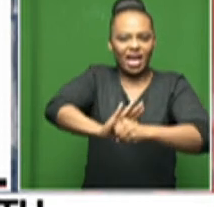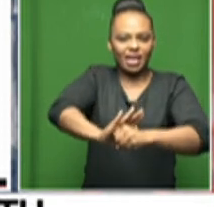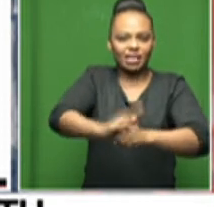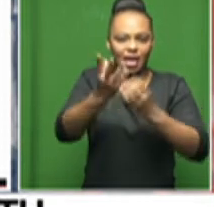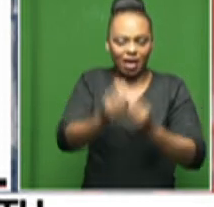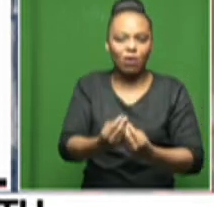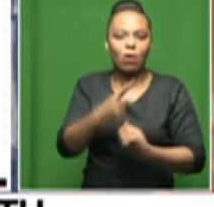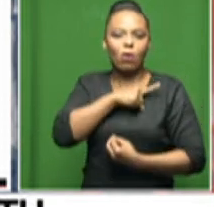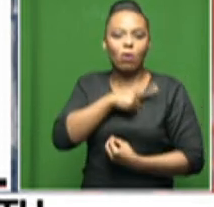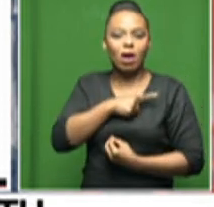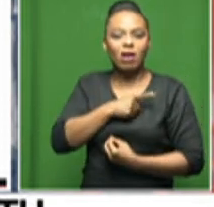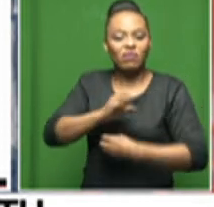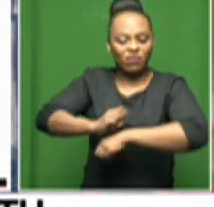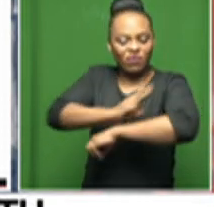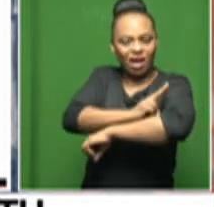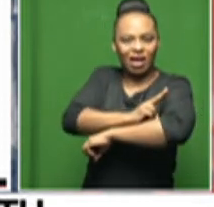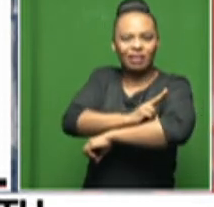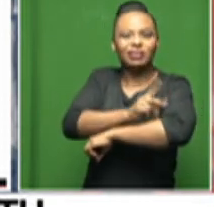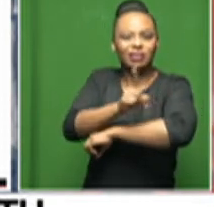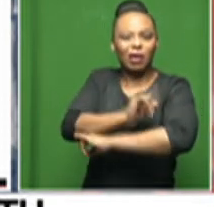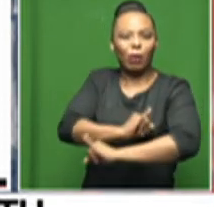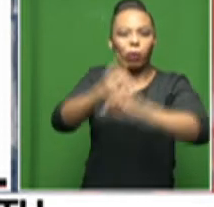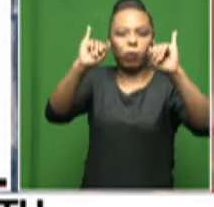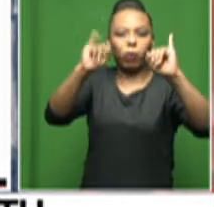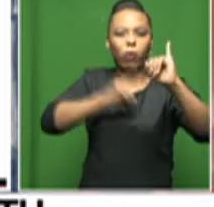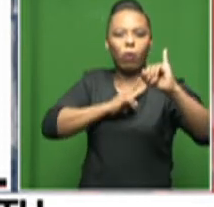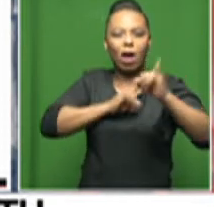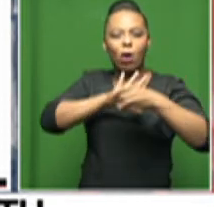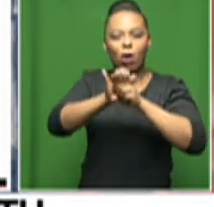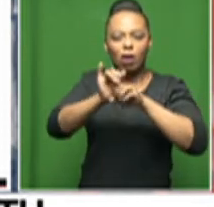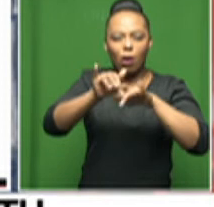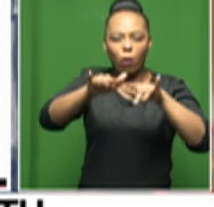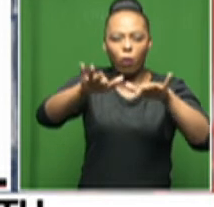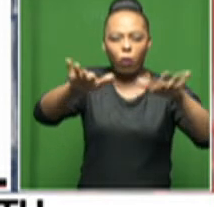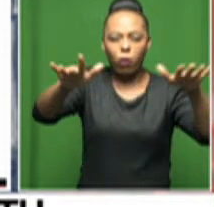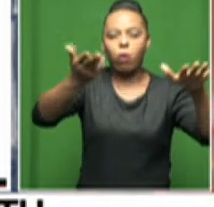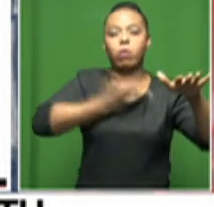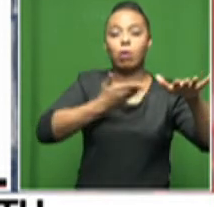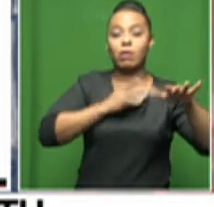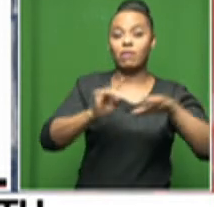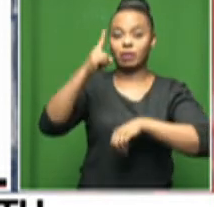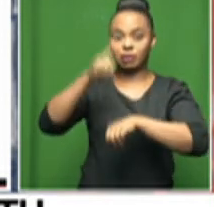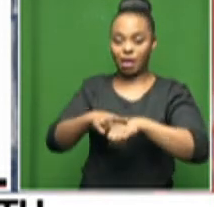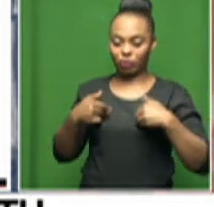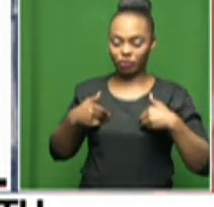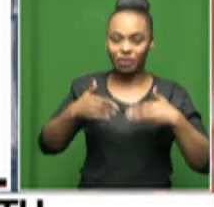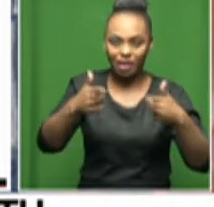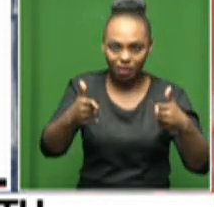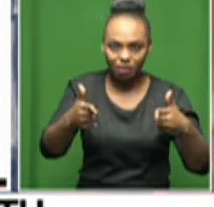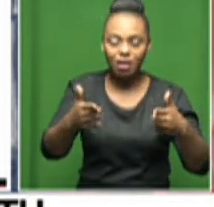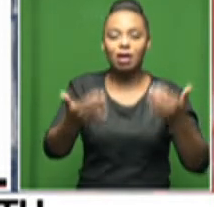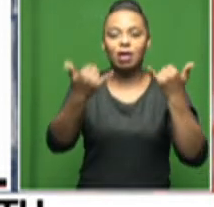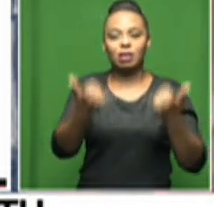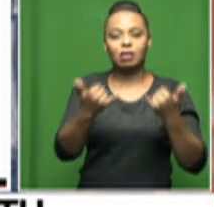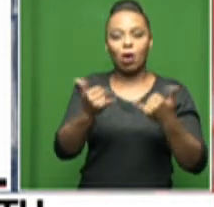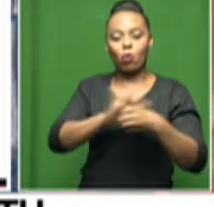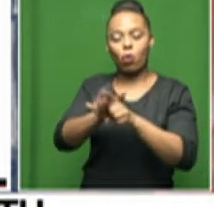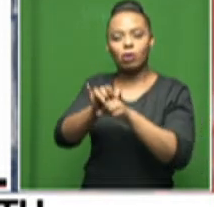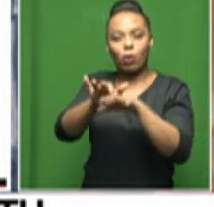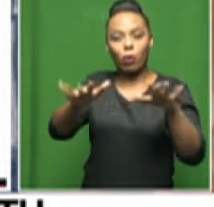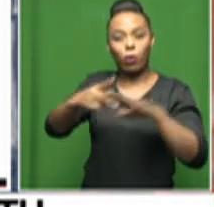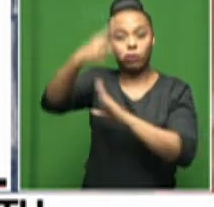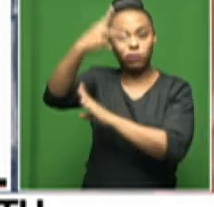virus was placed because of a high force of infection that took place the first time around. This is not unique to the SARS-CoV-2 virus. It's